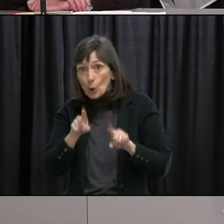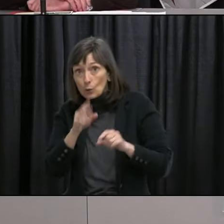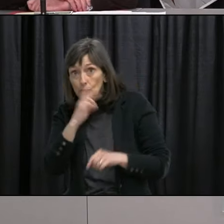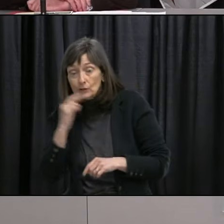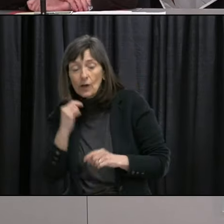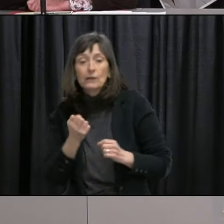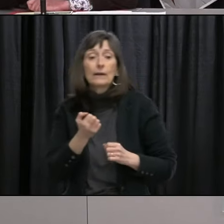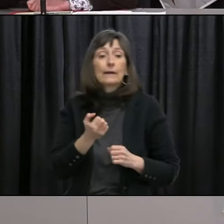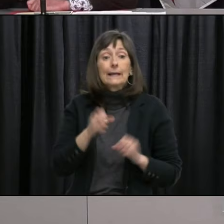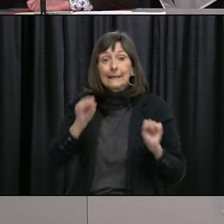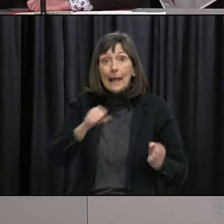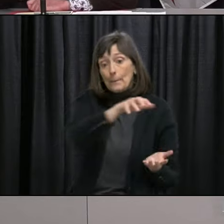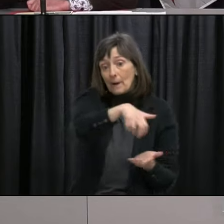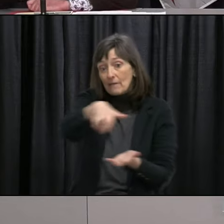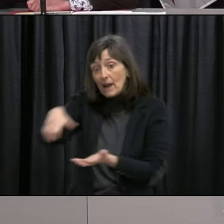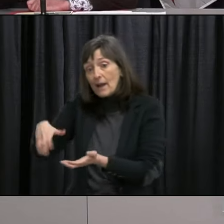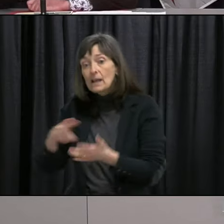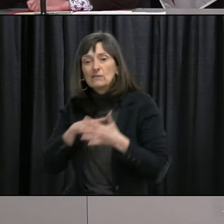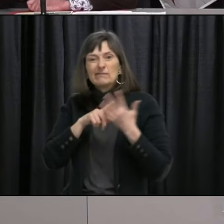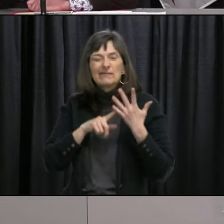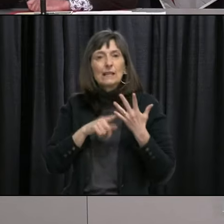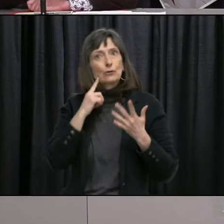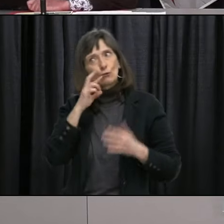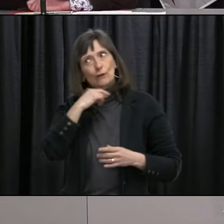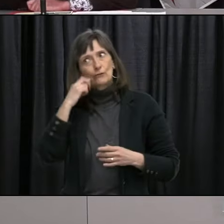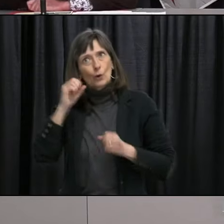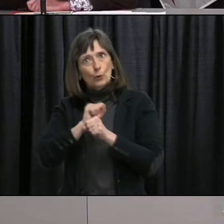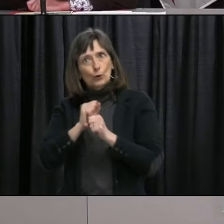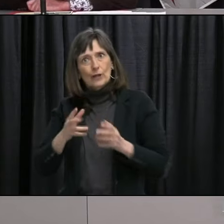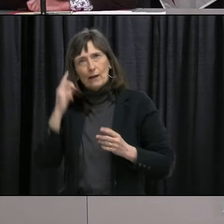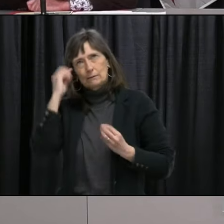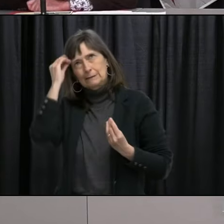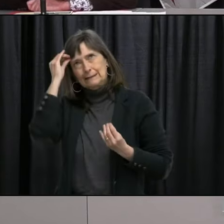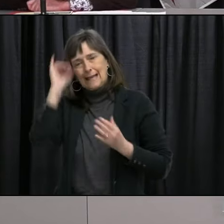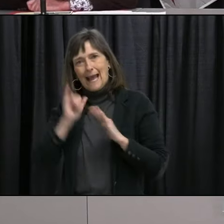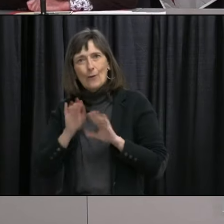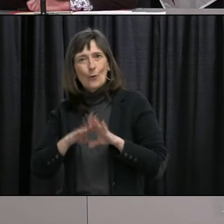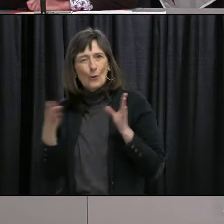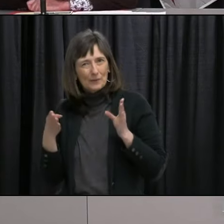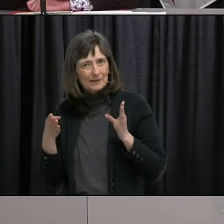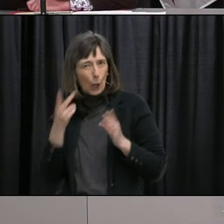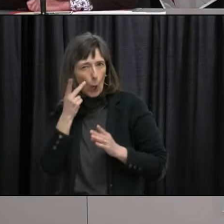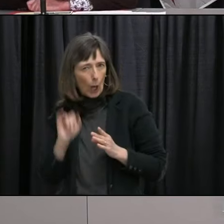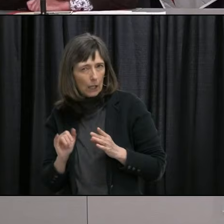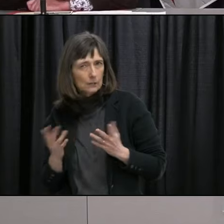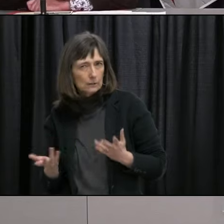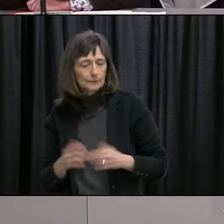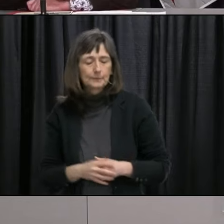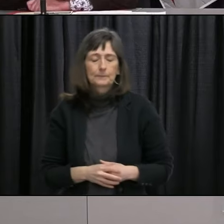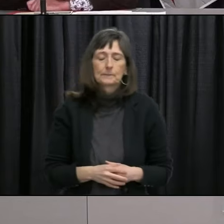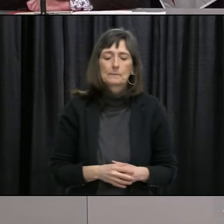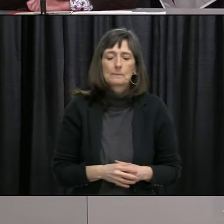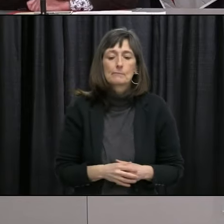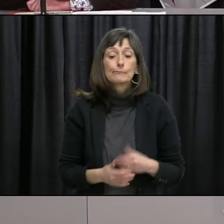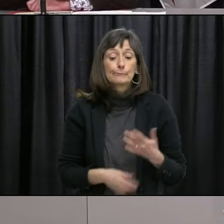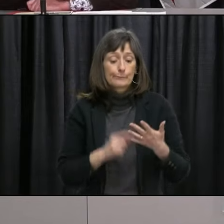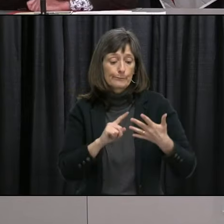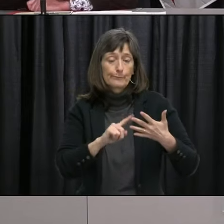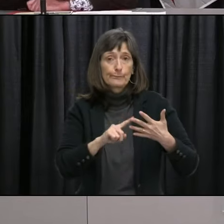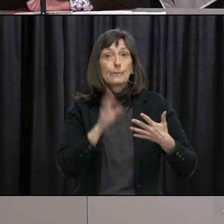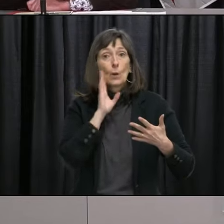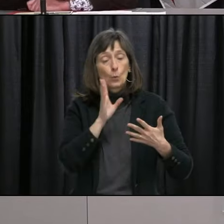restaurant owners are looking for that right now as they plan. So there will be restrictions. Obviously,